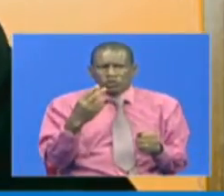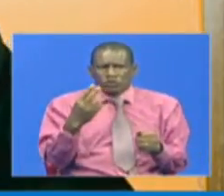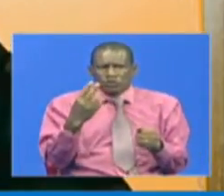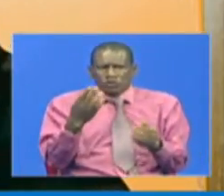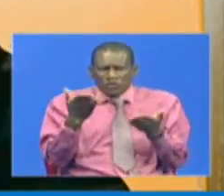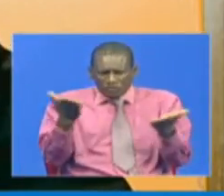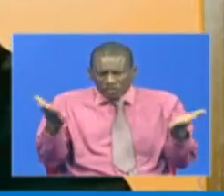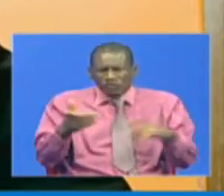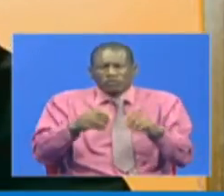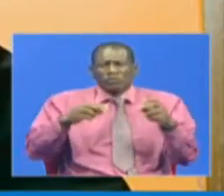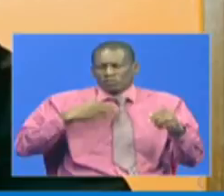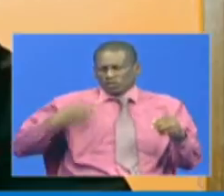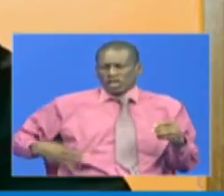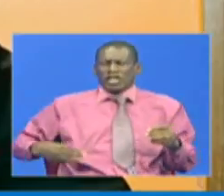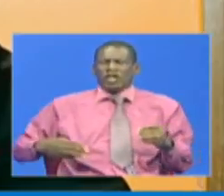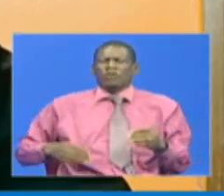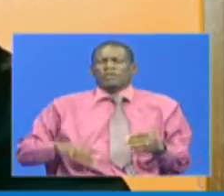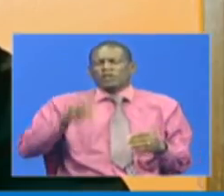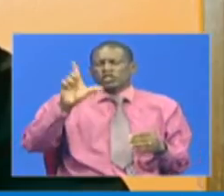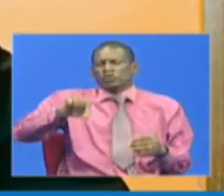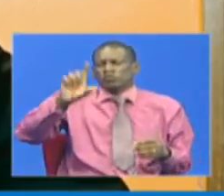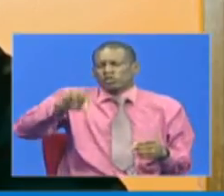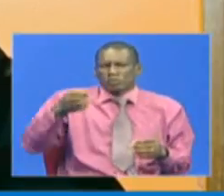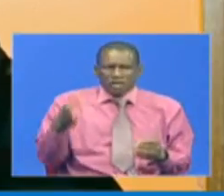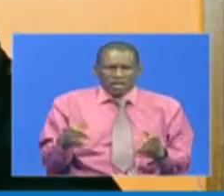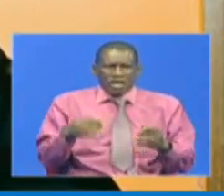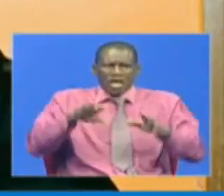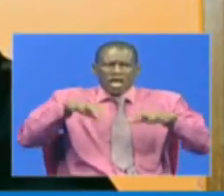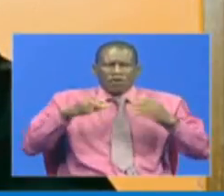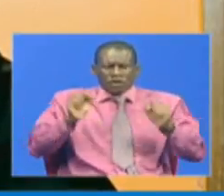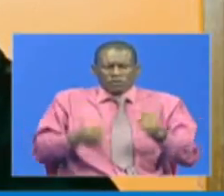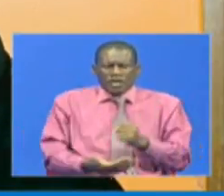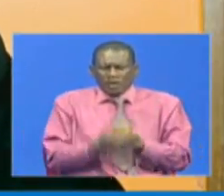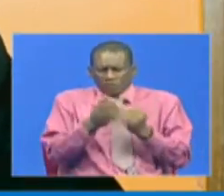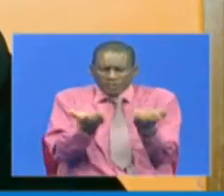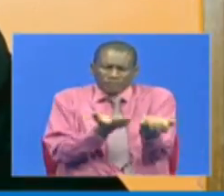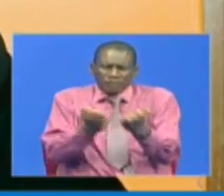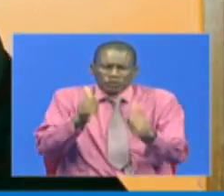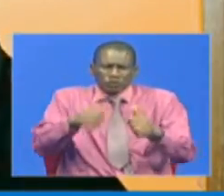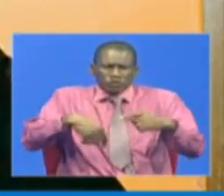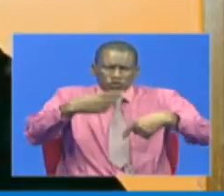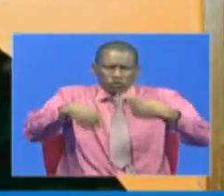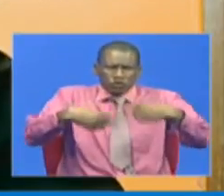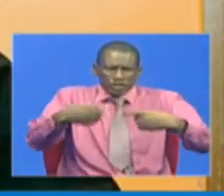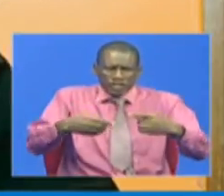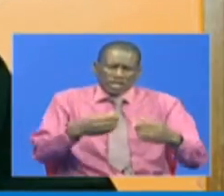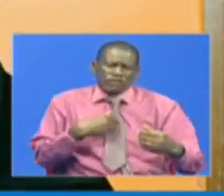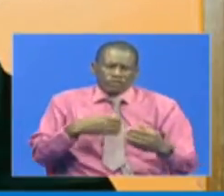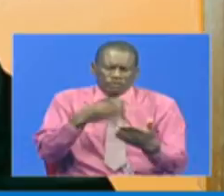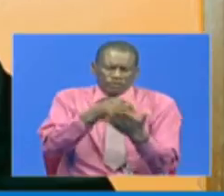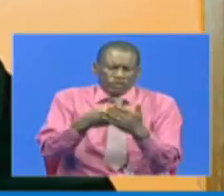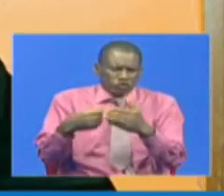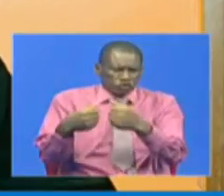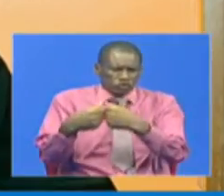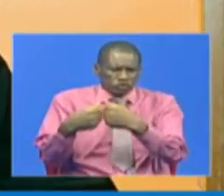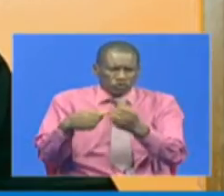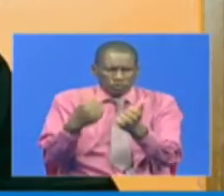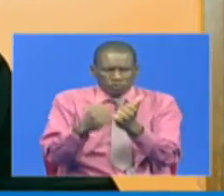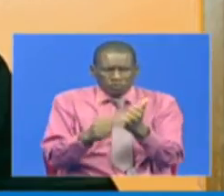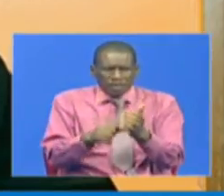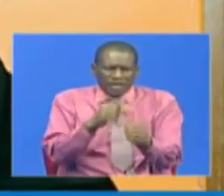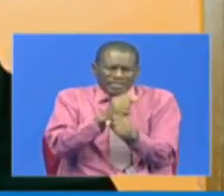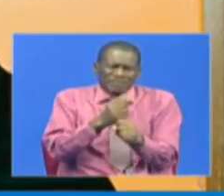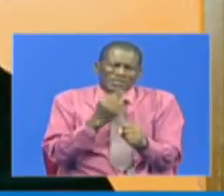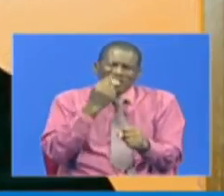to continue being cheaper. But how can you enable this business that is already having a cash flow problem, and it is making toothpicks,